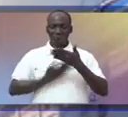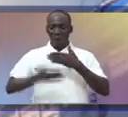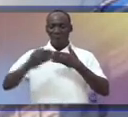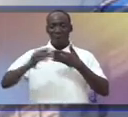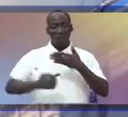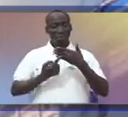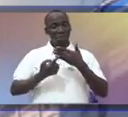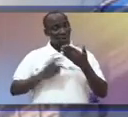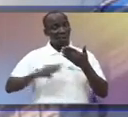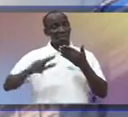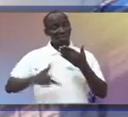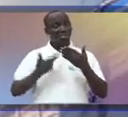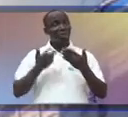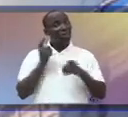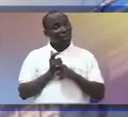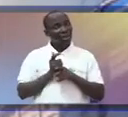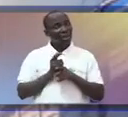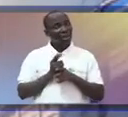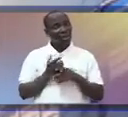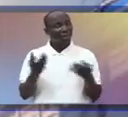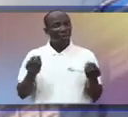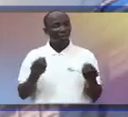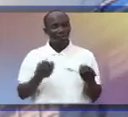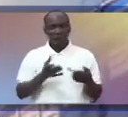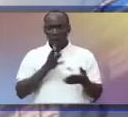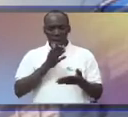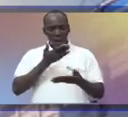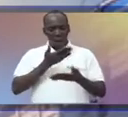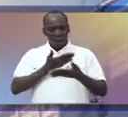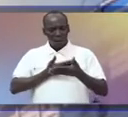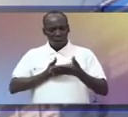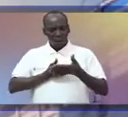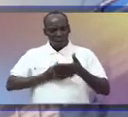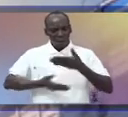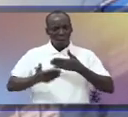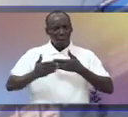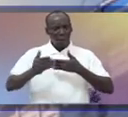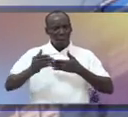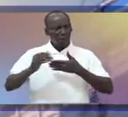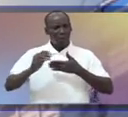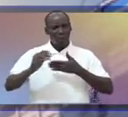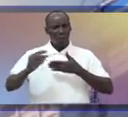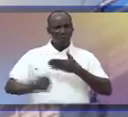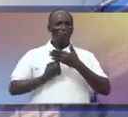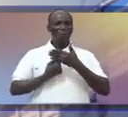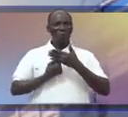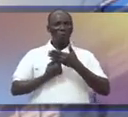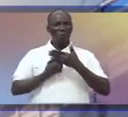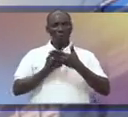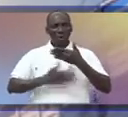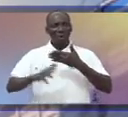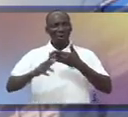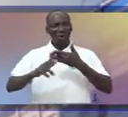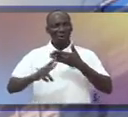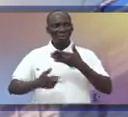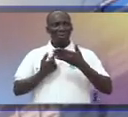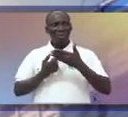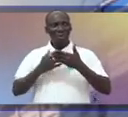anhwe a be she bia wo nkuto na wo ye wo mame ba owo pre ko wa hu mbre no ana